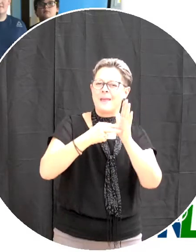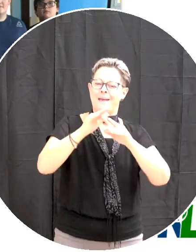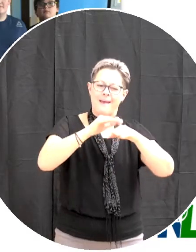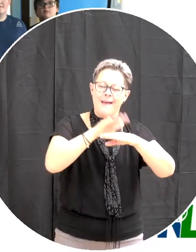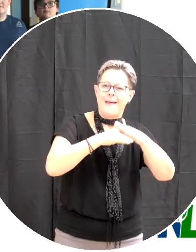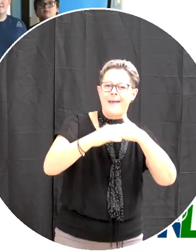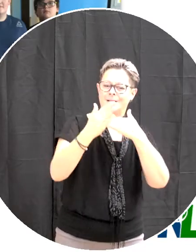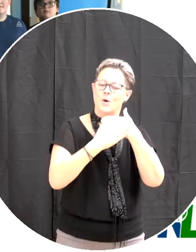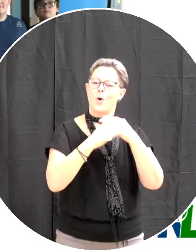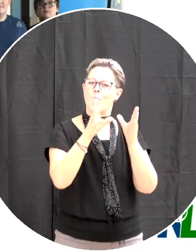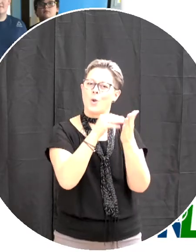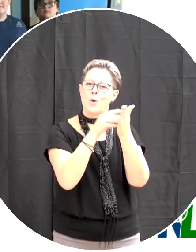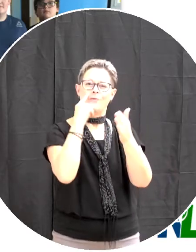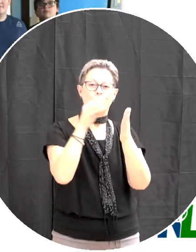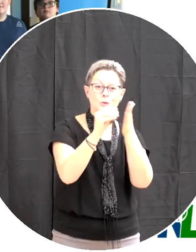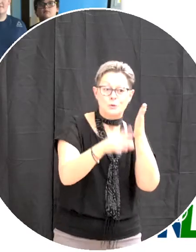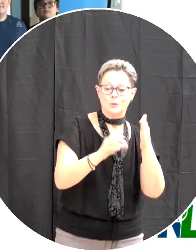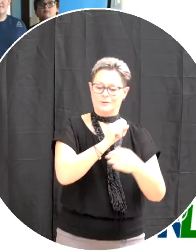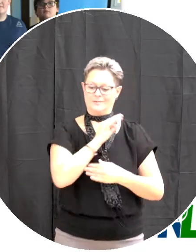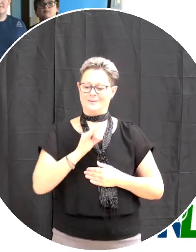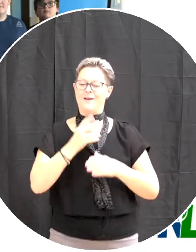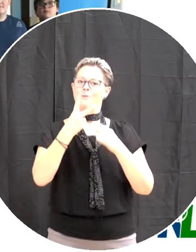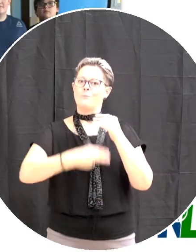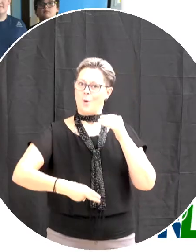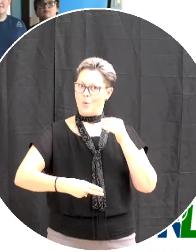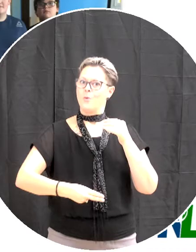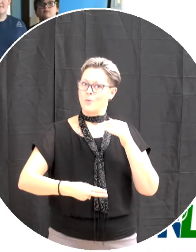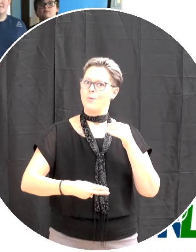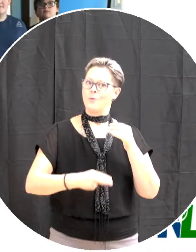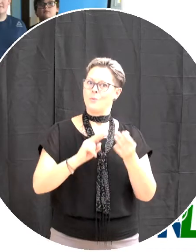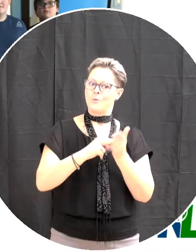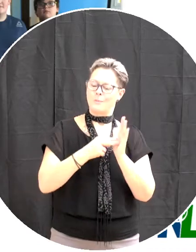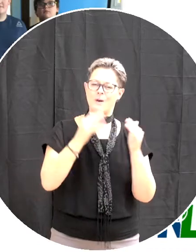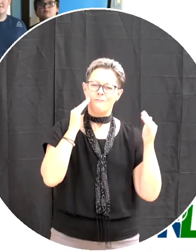and melds well with our focus on new pedagogies for deep learning.